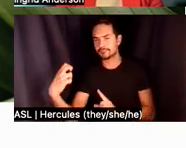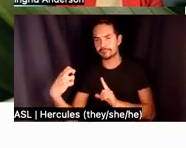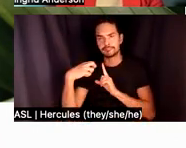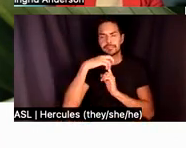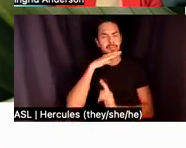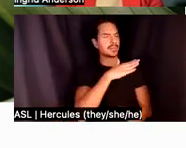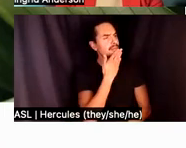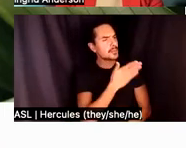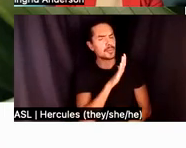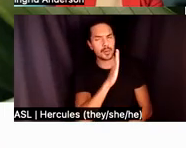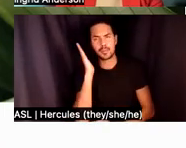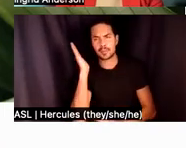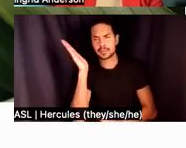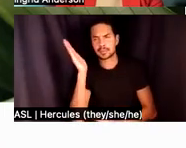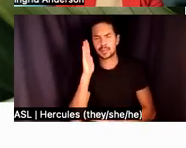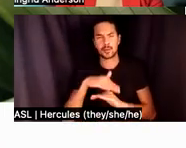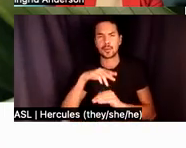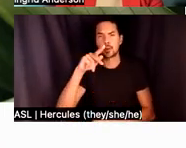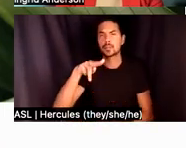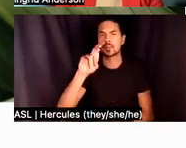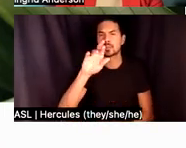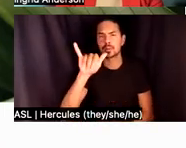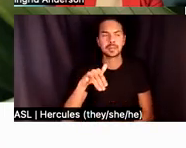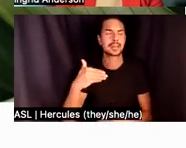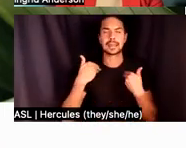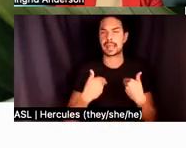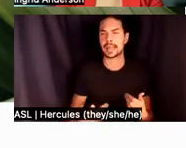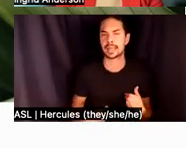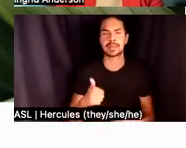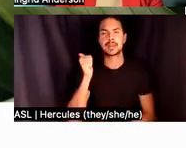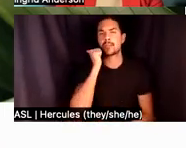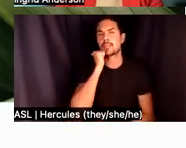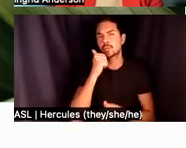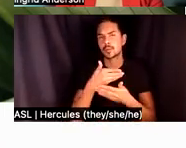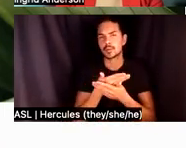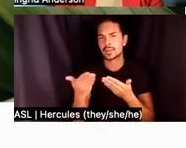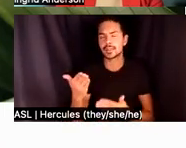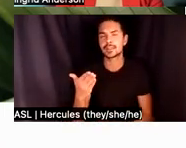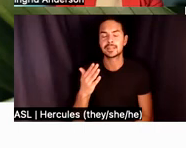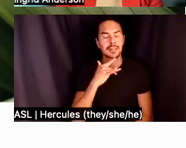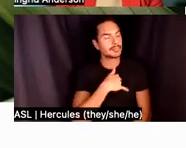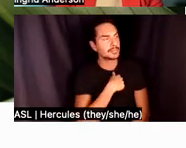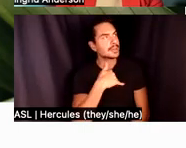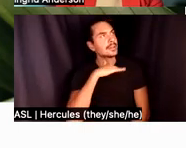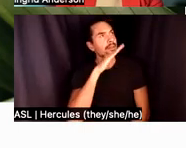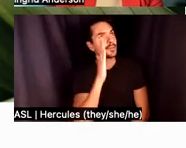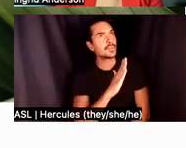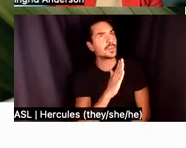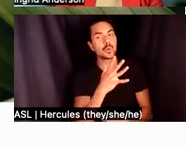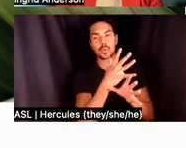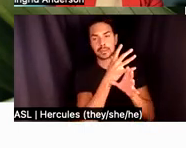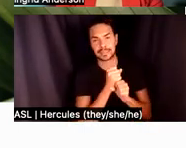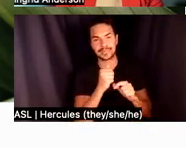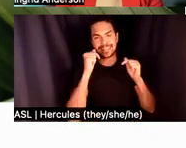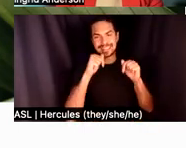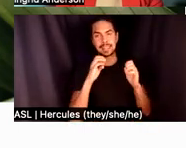presentation on puberty and anatomy, menstrual products. And she was like, I've never received this